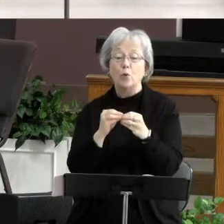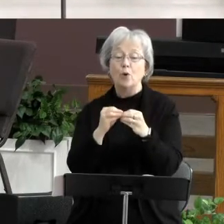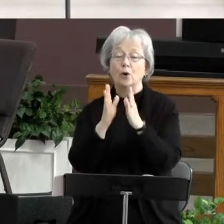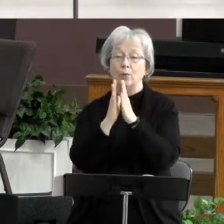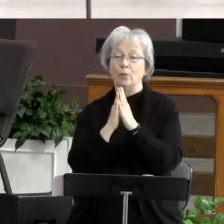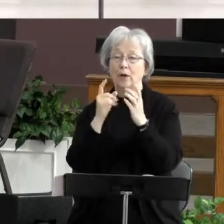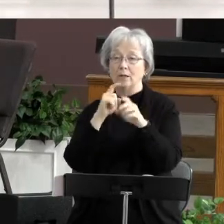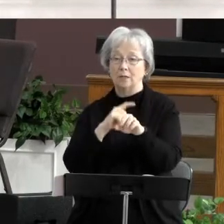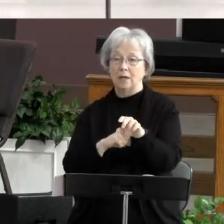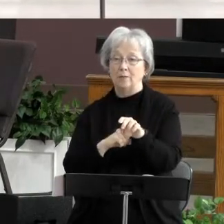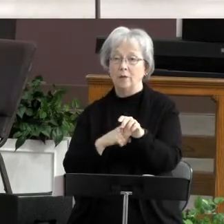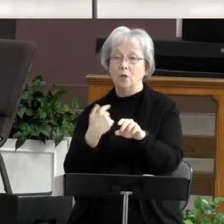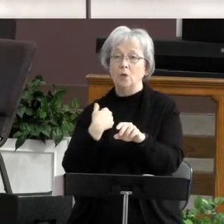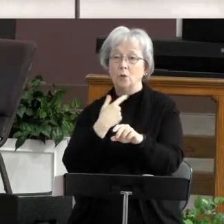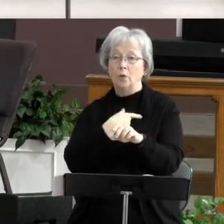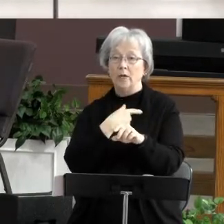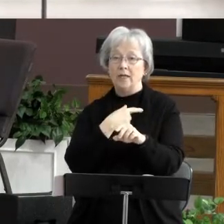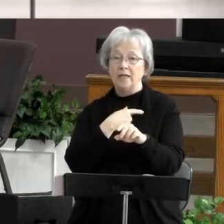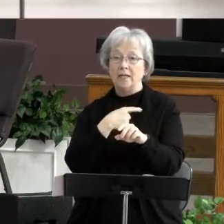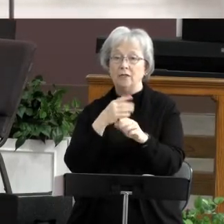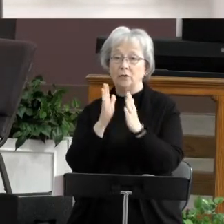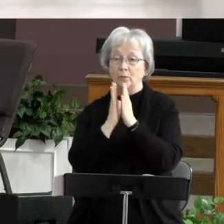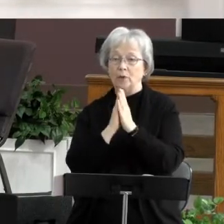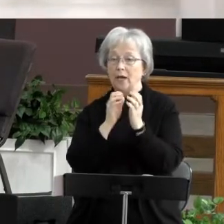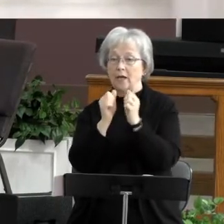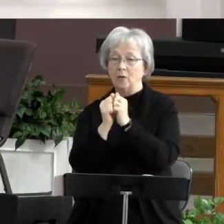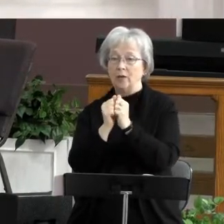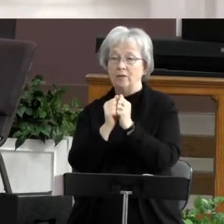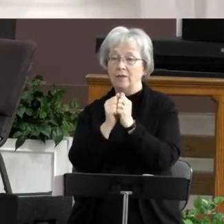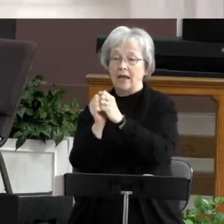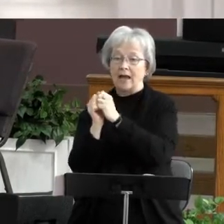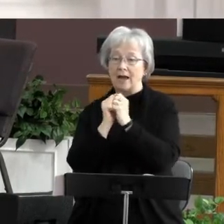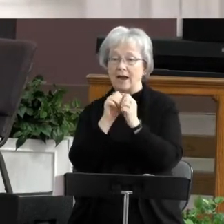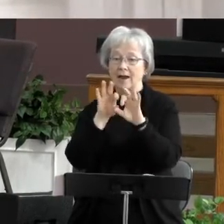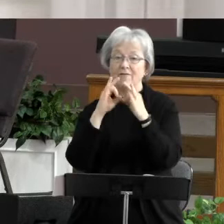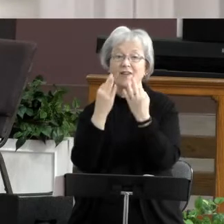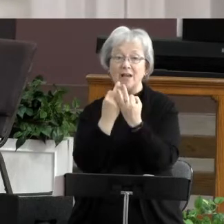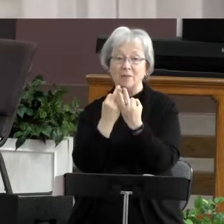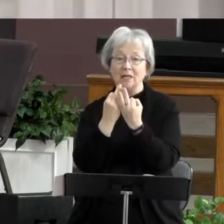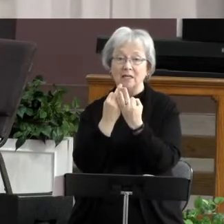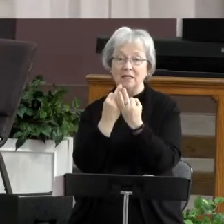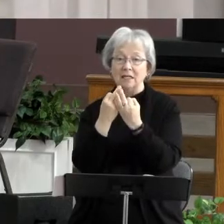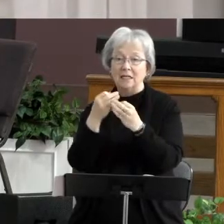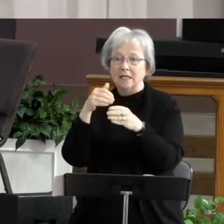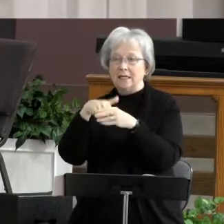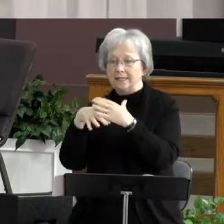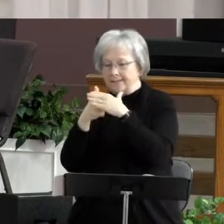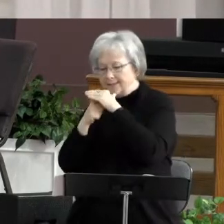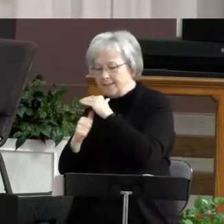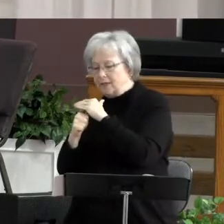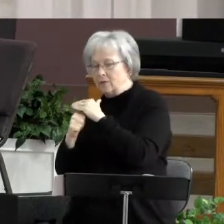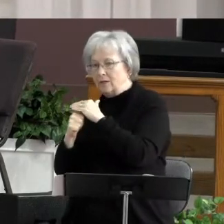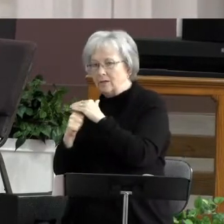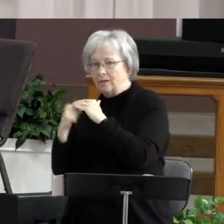get together with our family and pray. We need to get in our closets and pray.